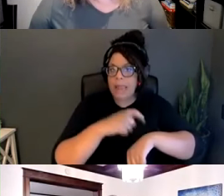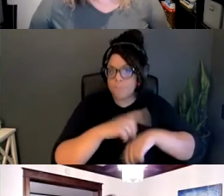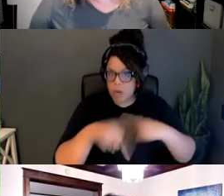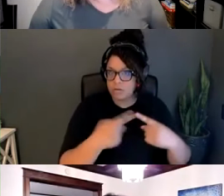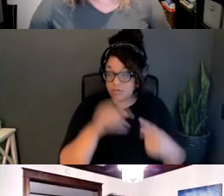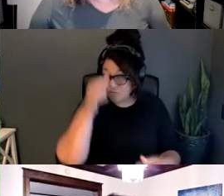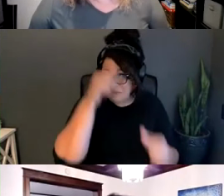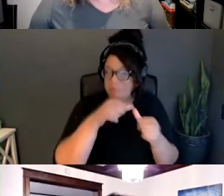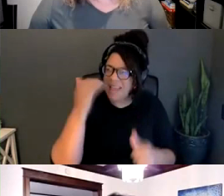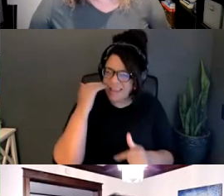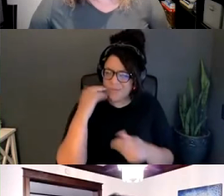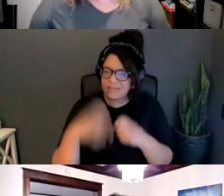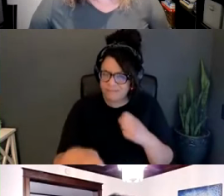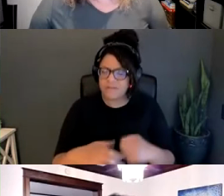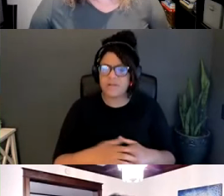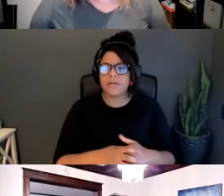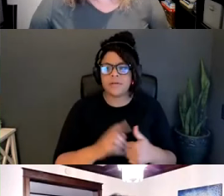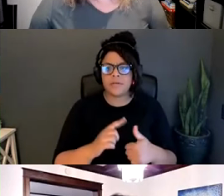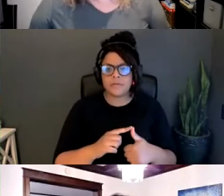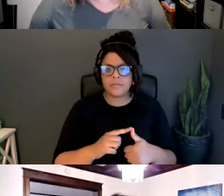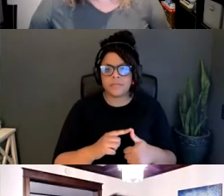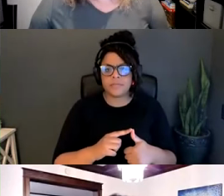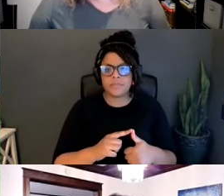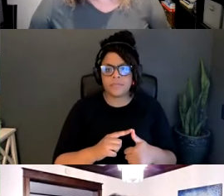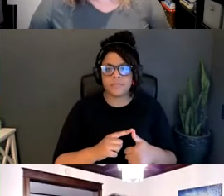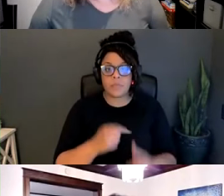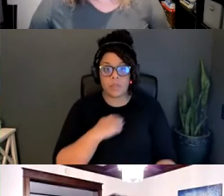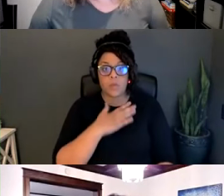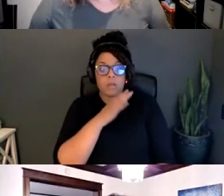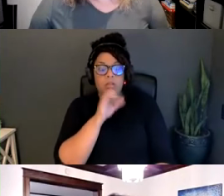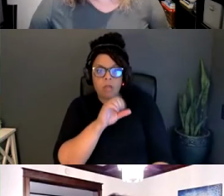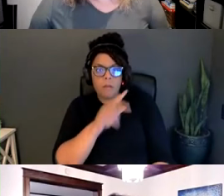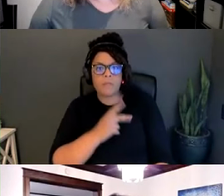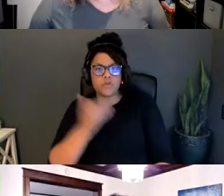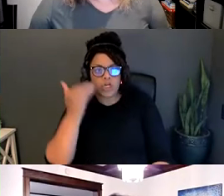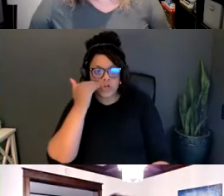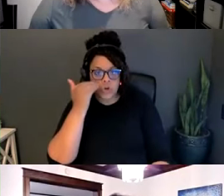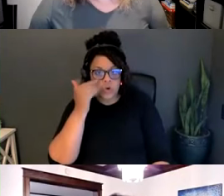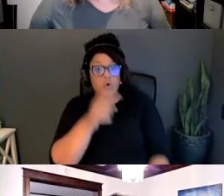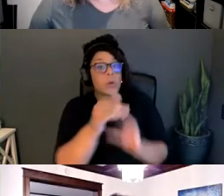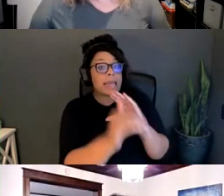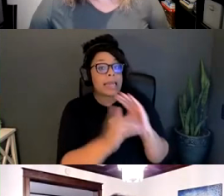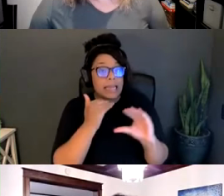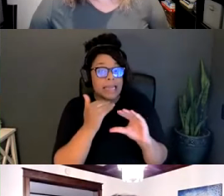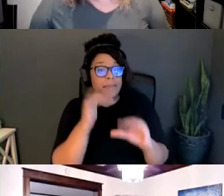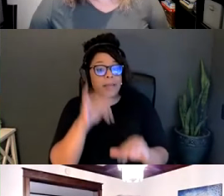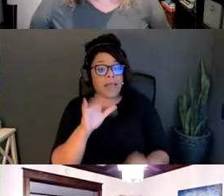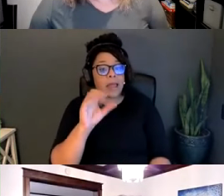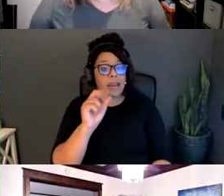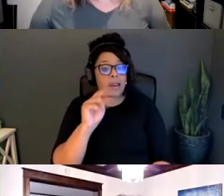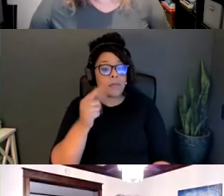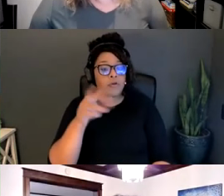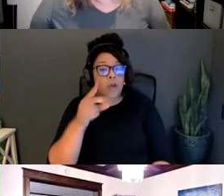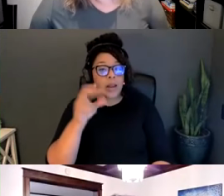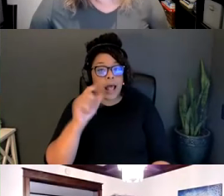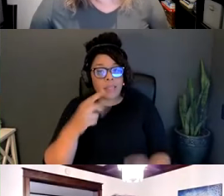remember. I know it's hard, but also I would love to personally know whether you email me at Common Ground Health. Jen would love to